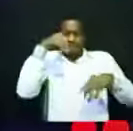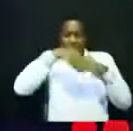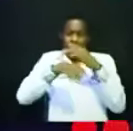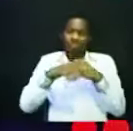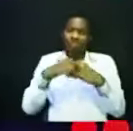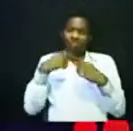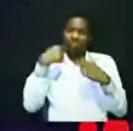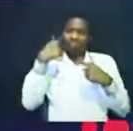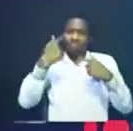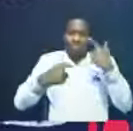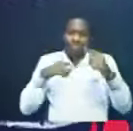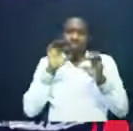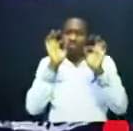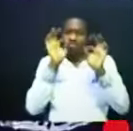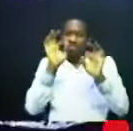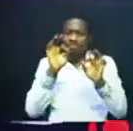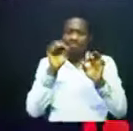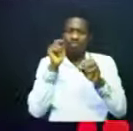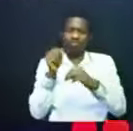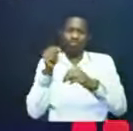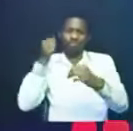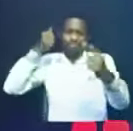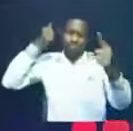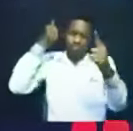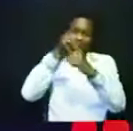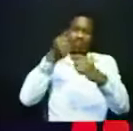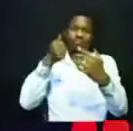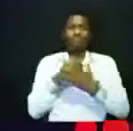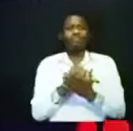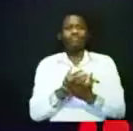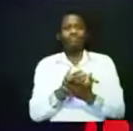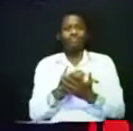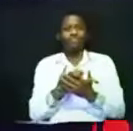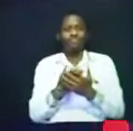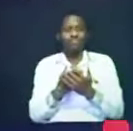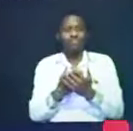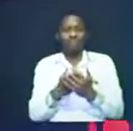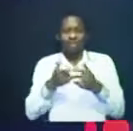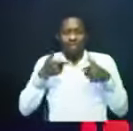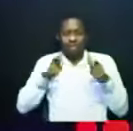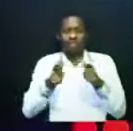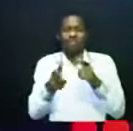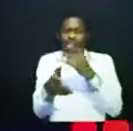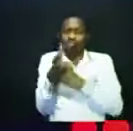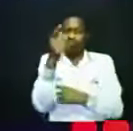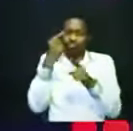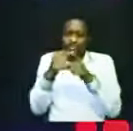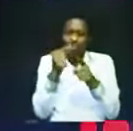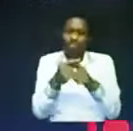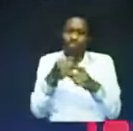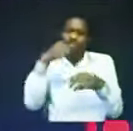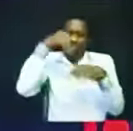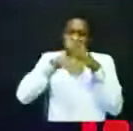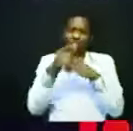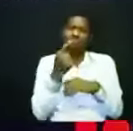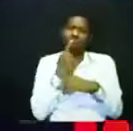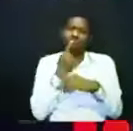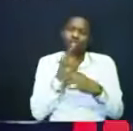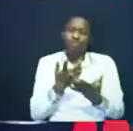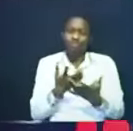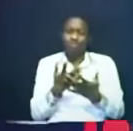attack. Let the word be in your mouth. Let it be in your mouth. Speak it